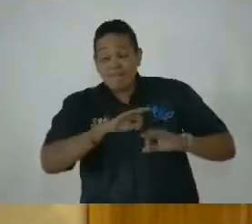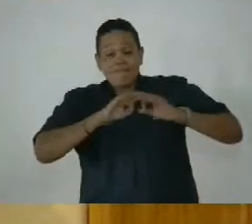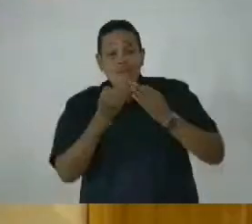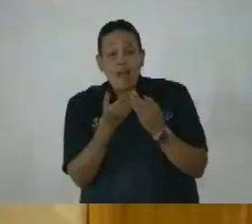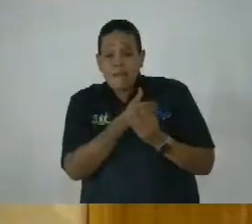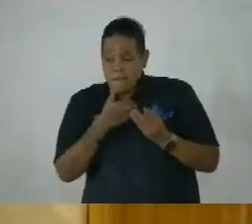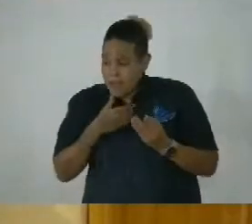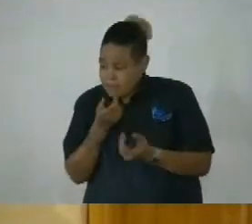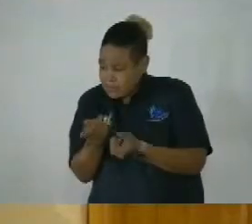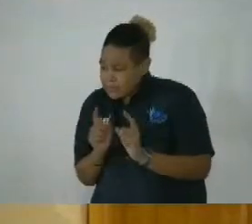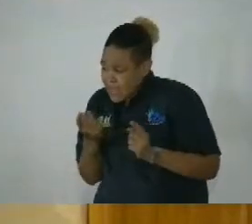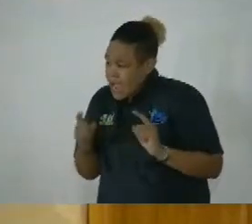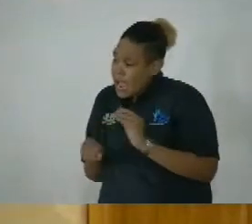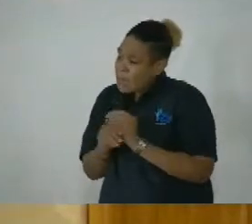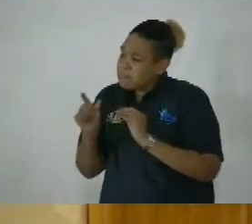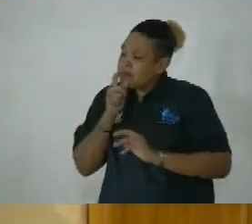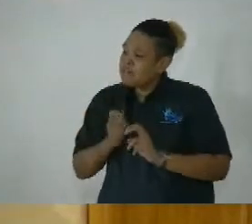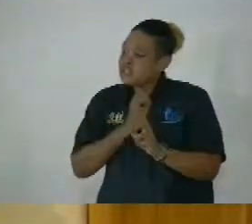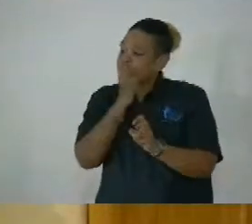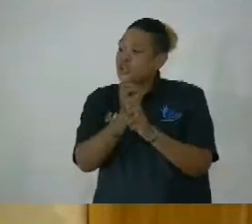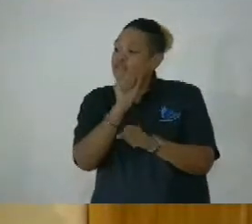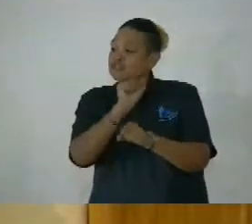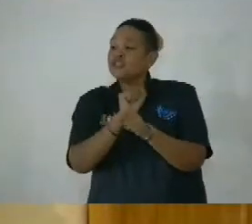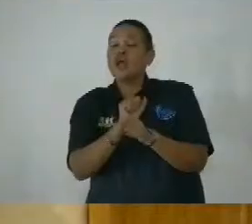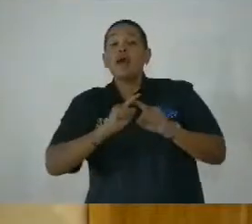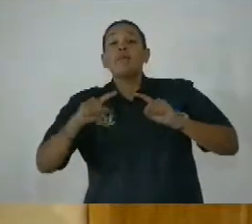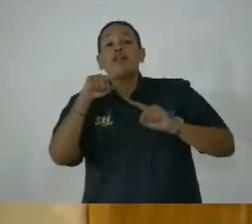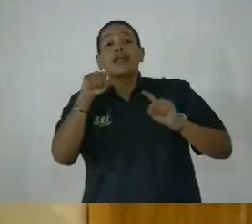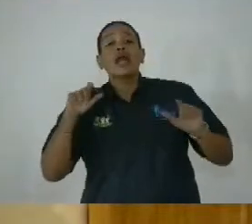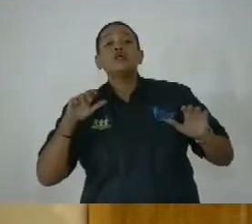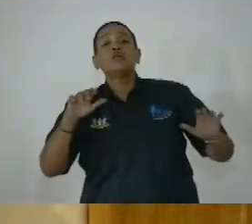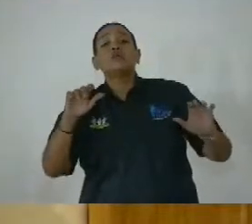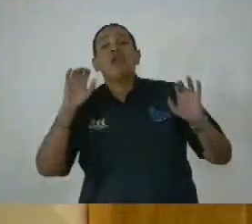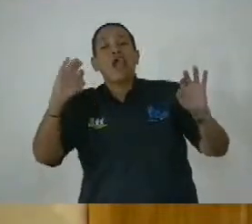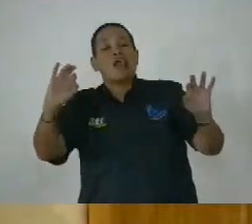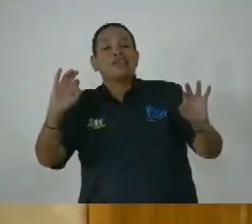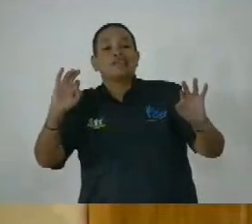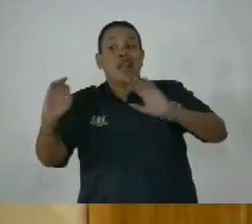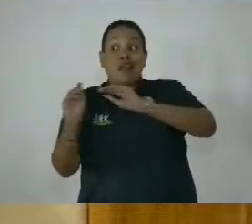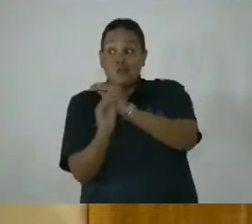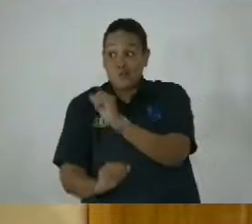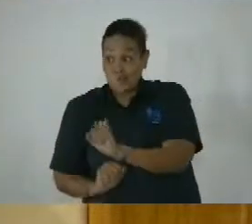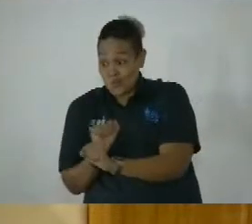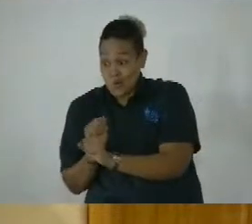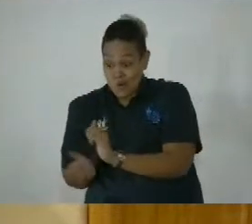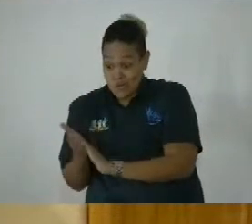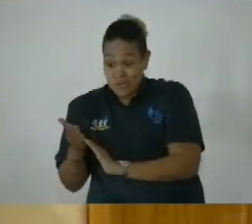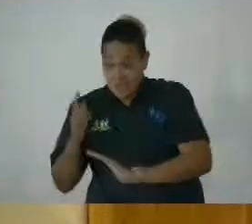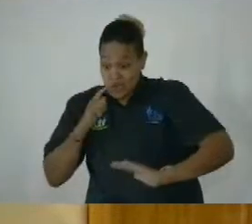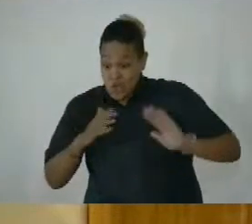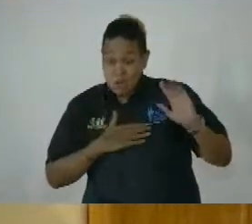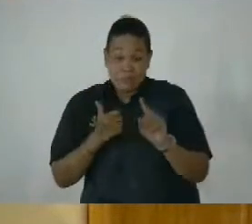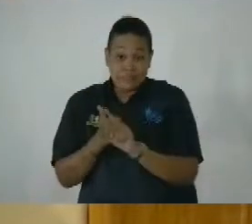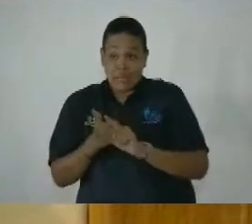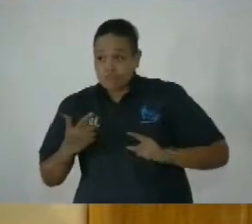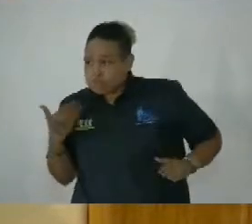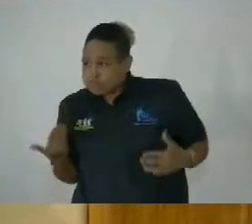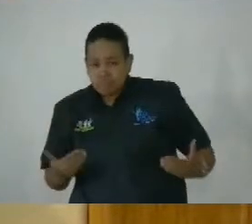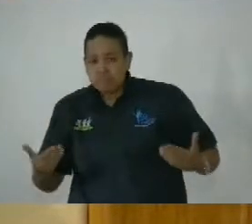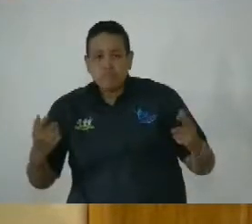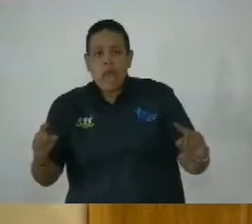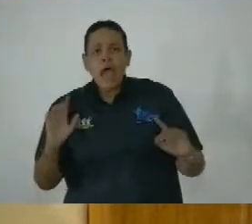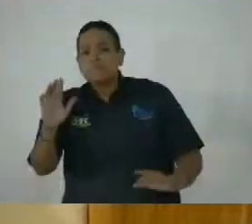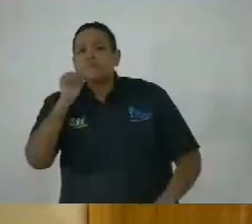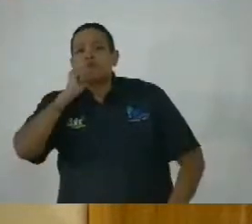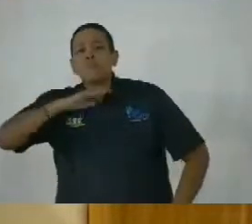members. They have a tough job, but they're doing an excellent work. They've committed themselves. So,